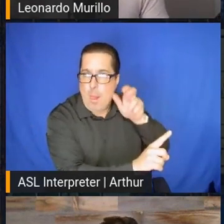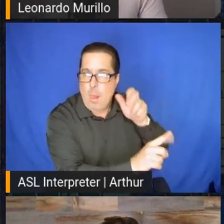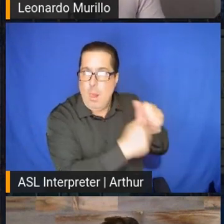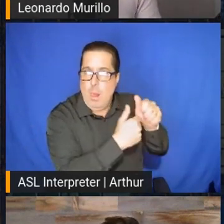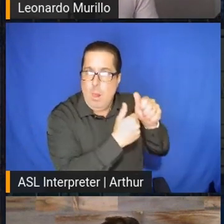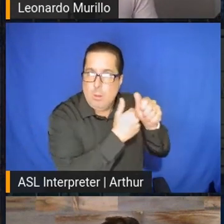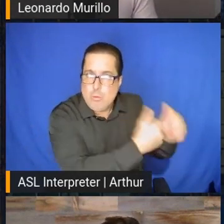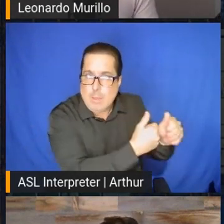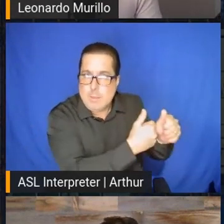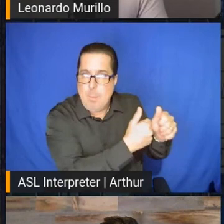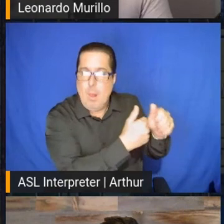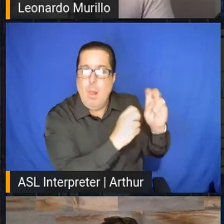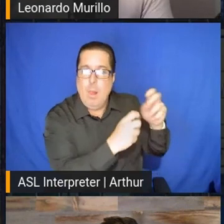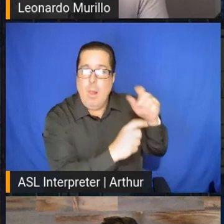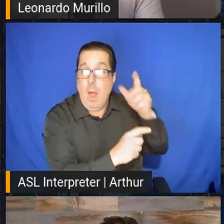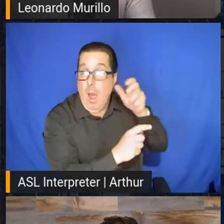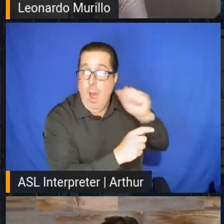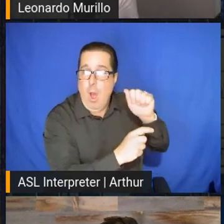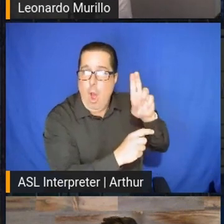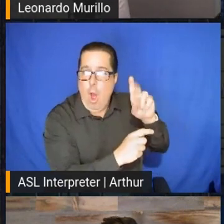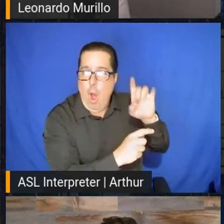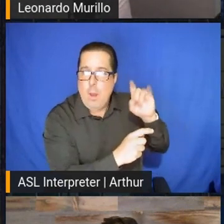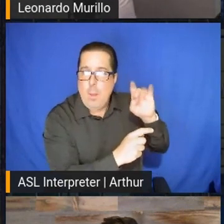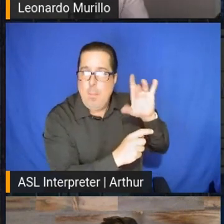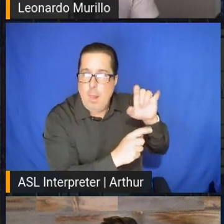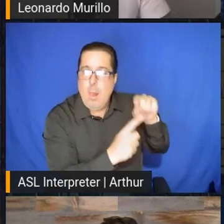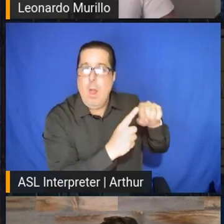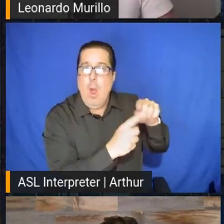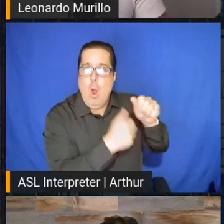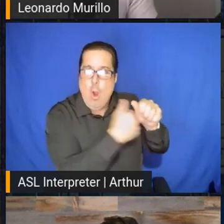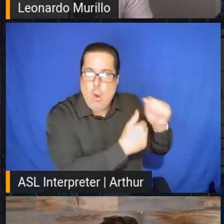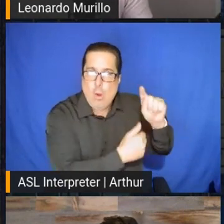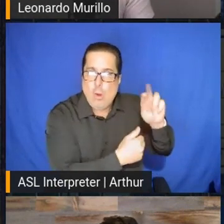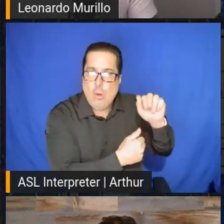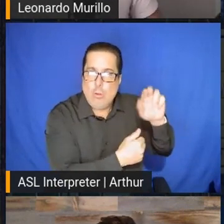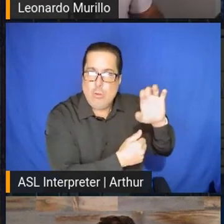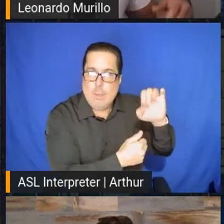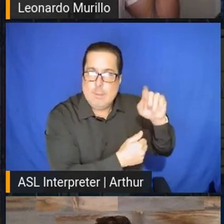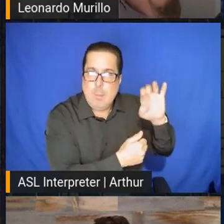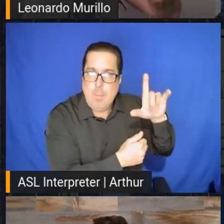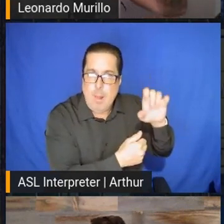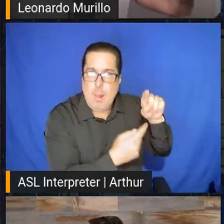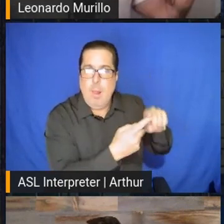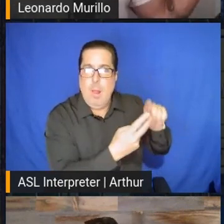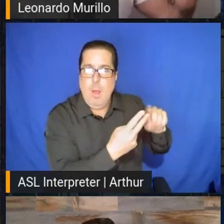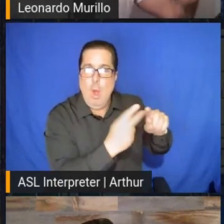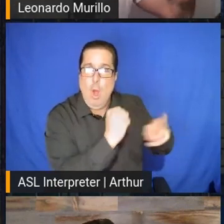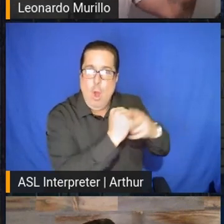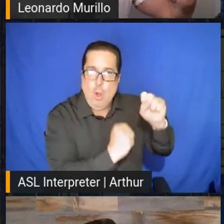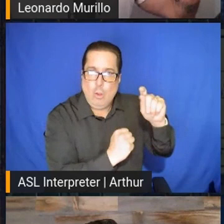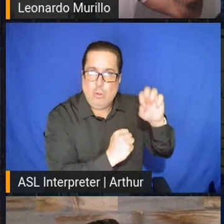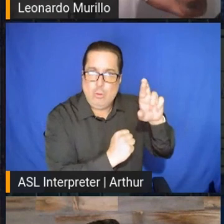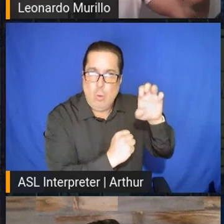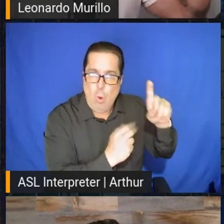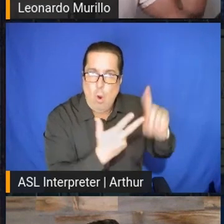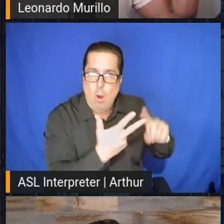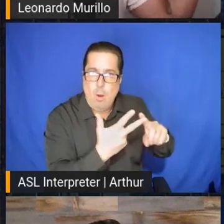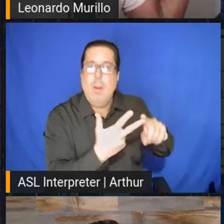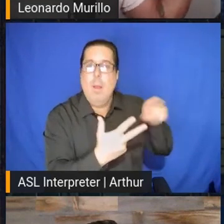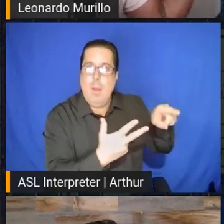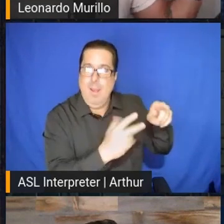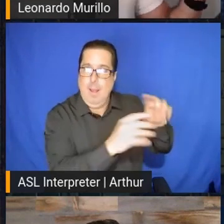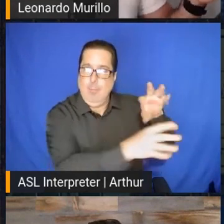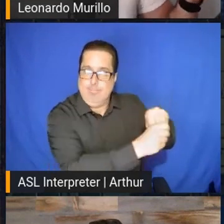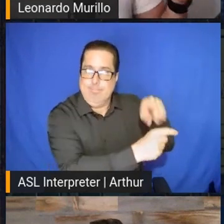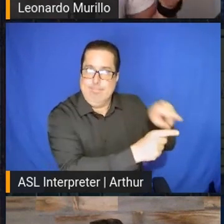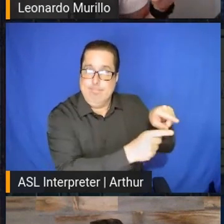you can secure. And if you think about hybrid, and you're looking at this diverse range of